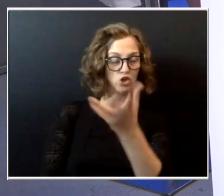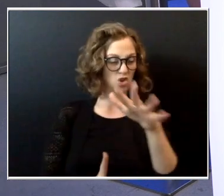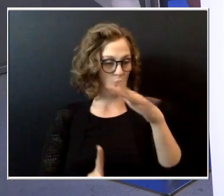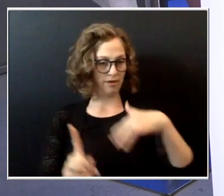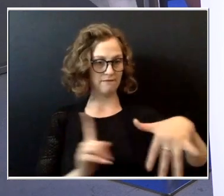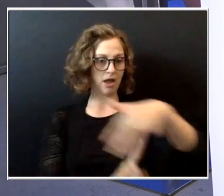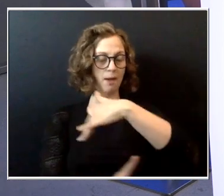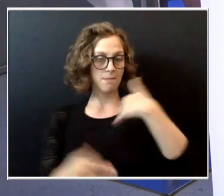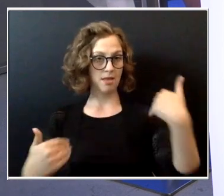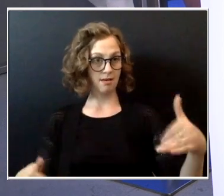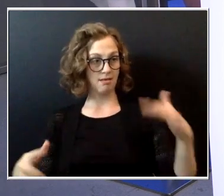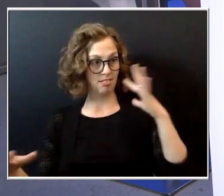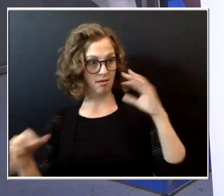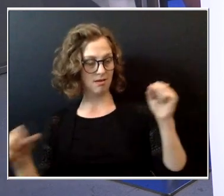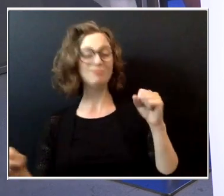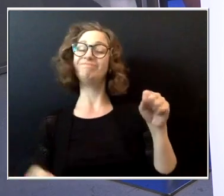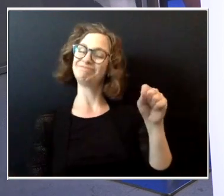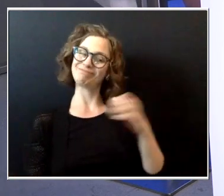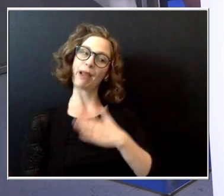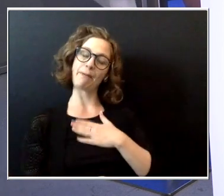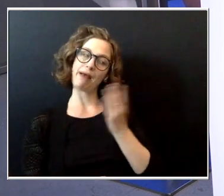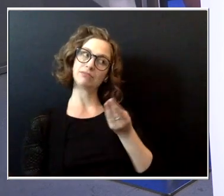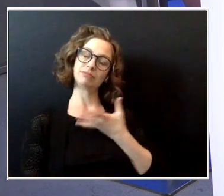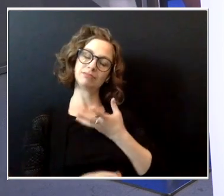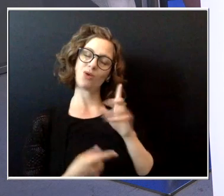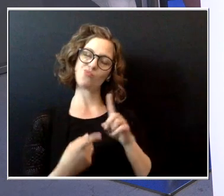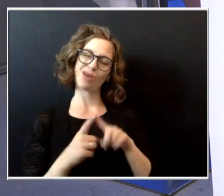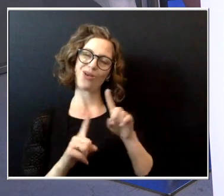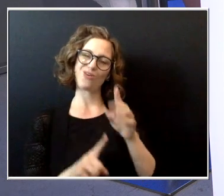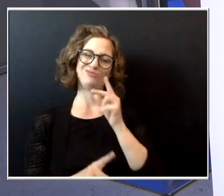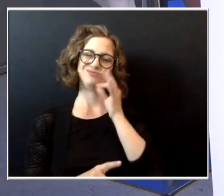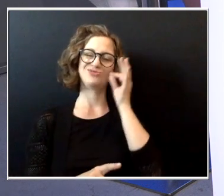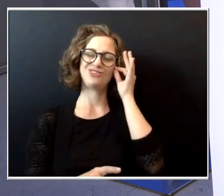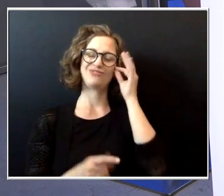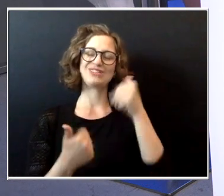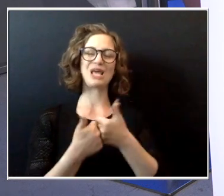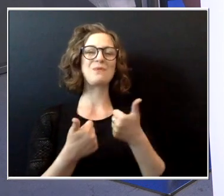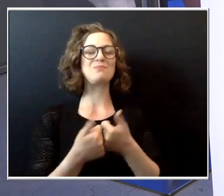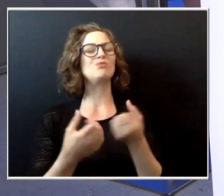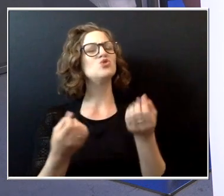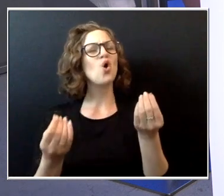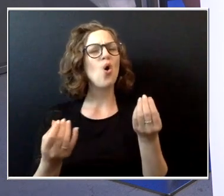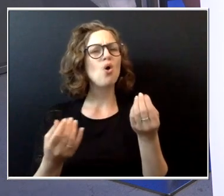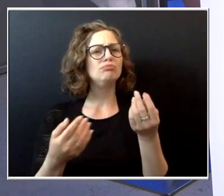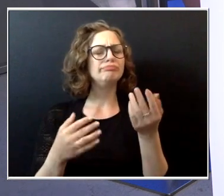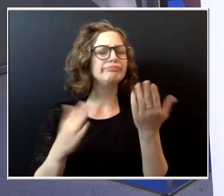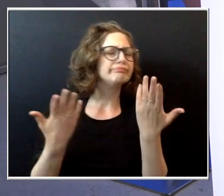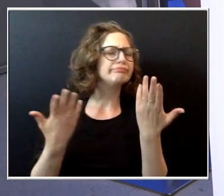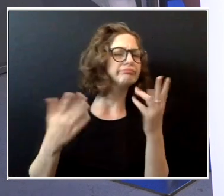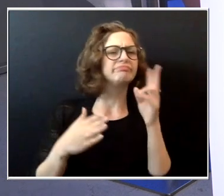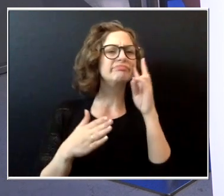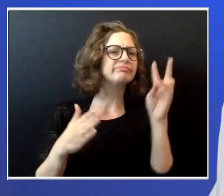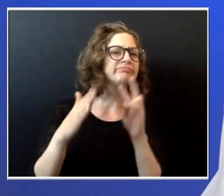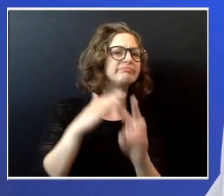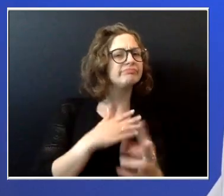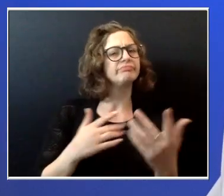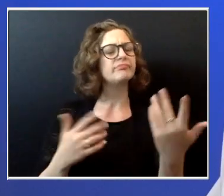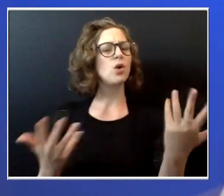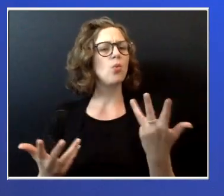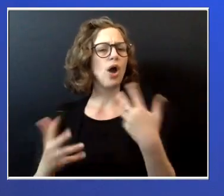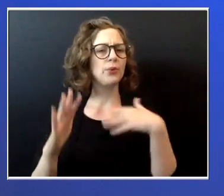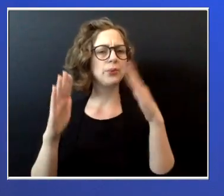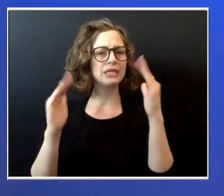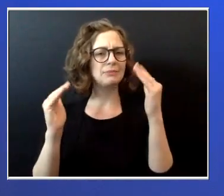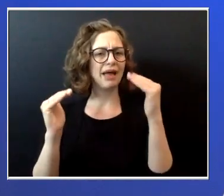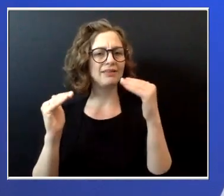So, what does the future hold? Where is the research going to take us? I think we're in an exciting time with